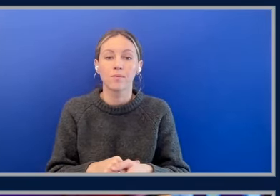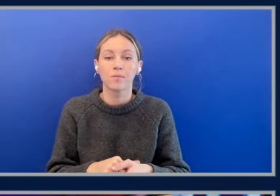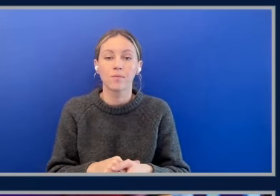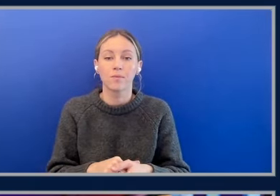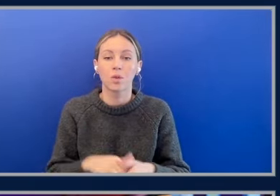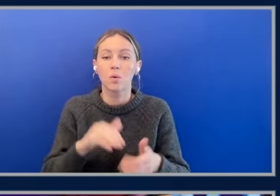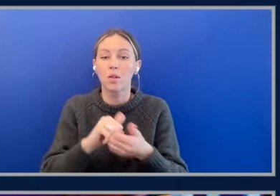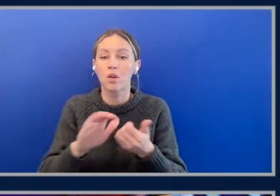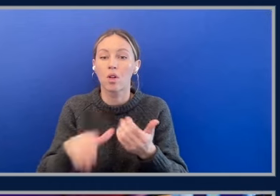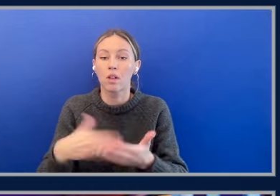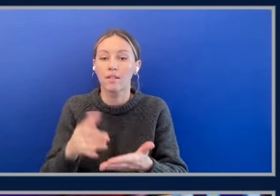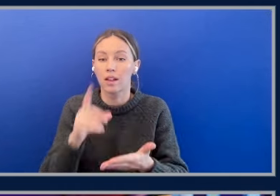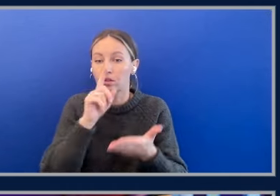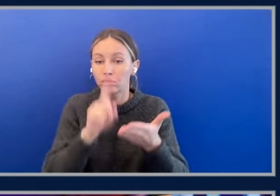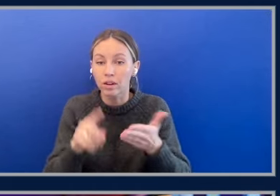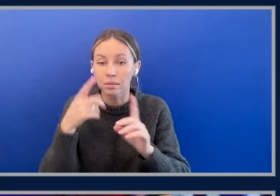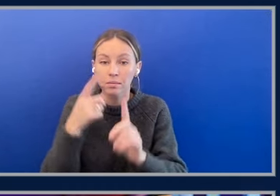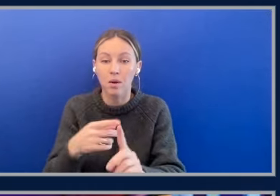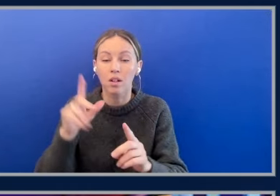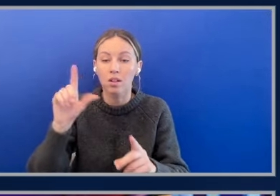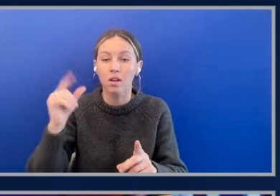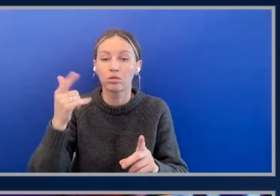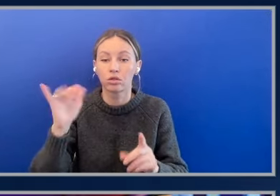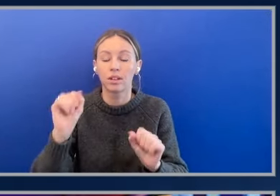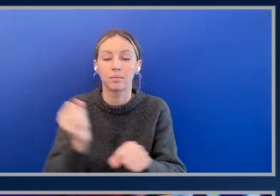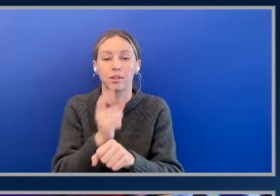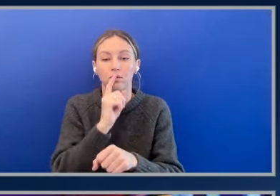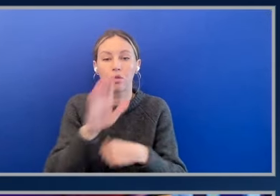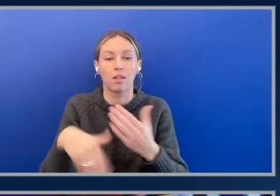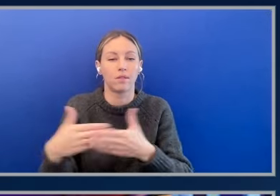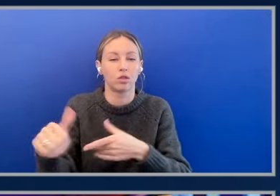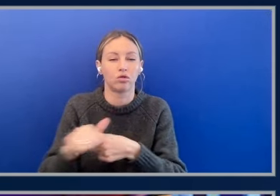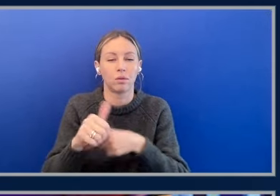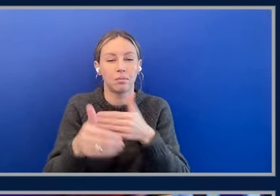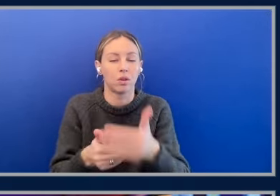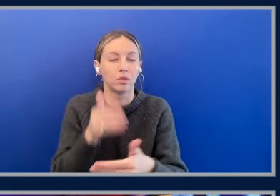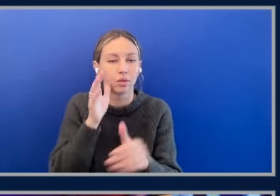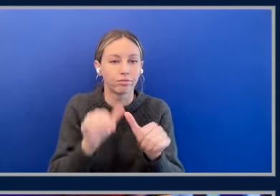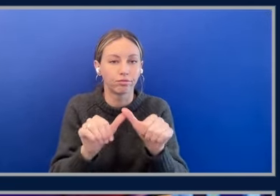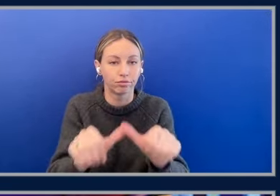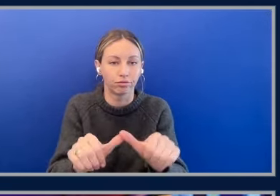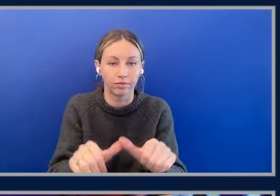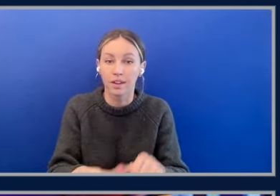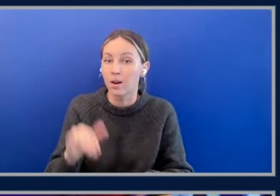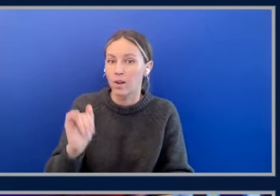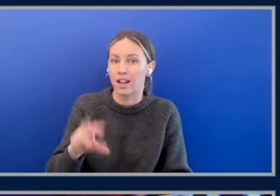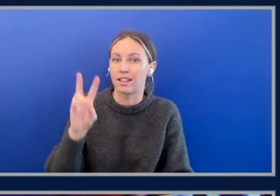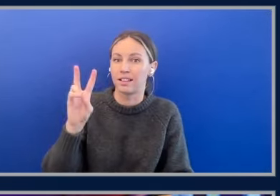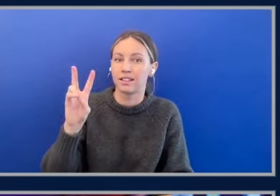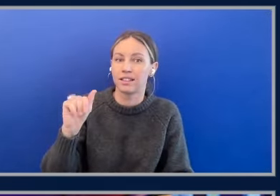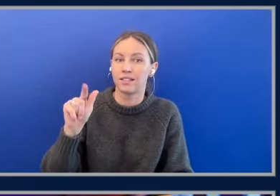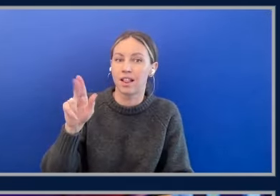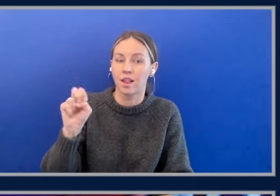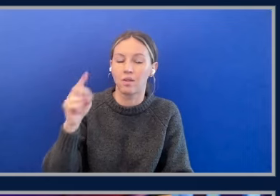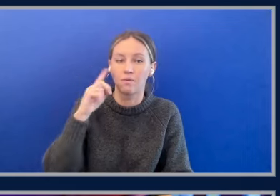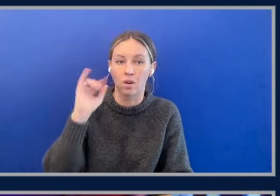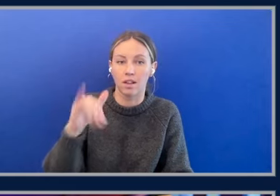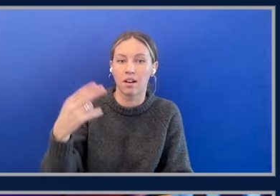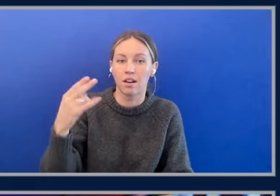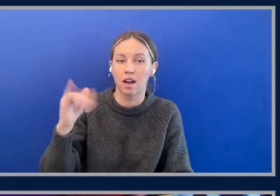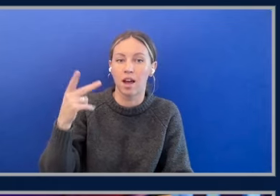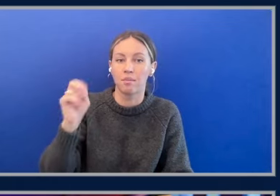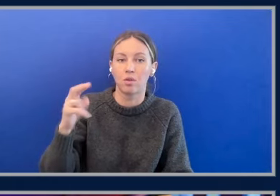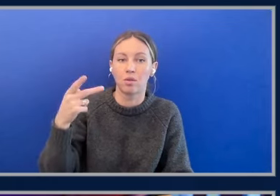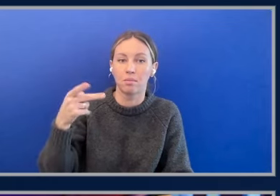you can make sure that your training process can continue later. So this is precisely the value proposition of HyperPod itself. Yeah. If in the absence of